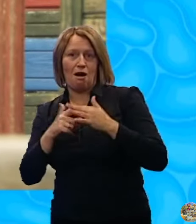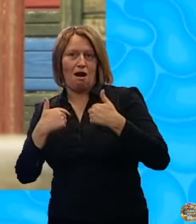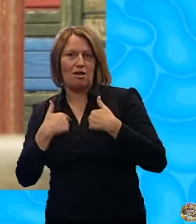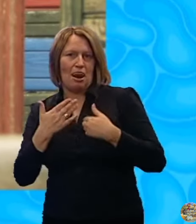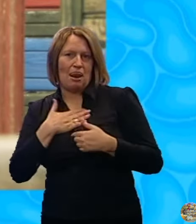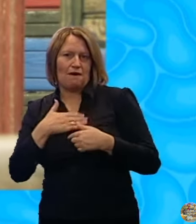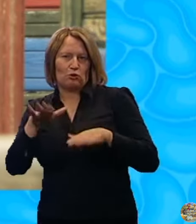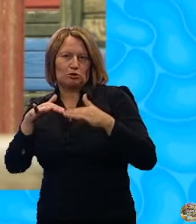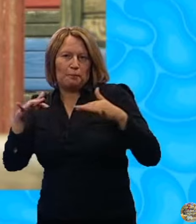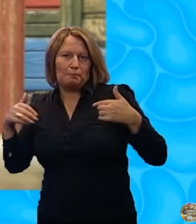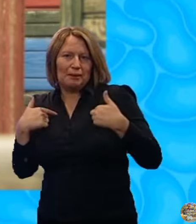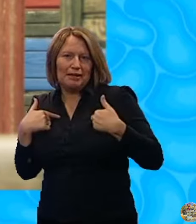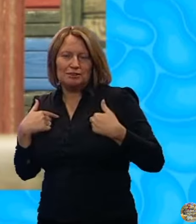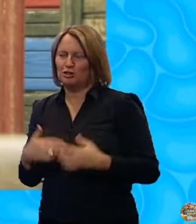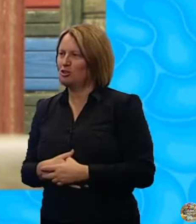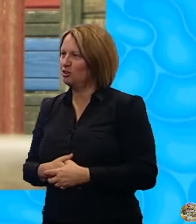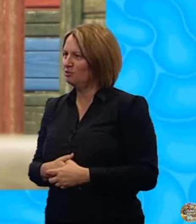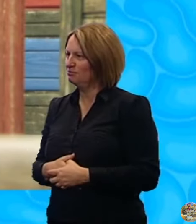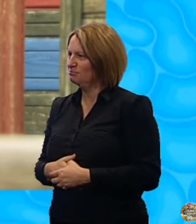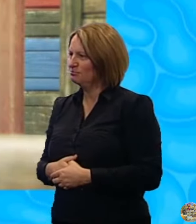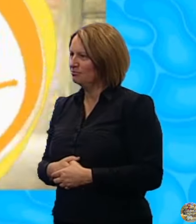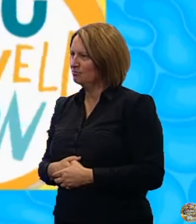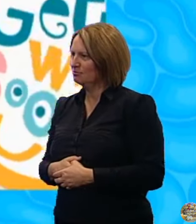is Mog and I love going to the beach.